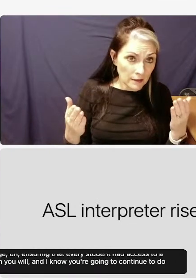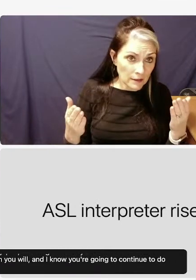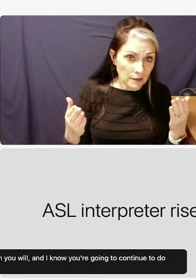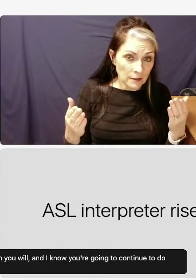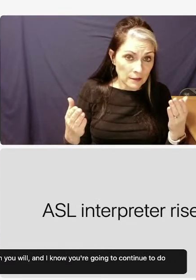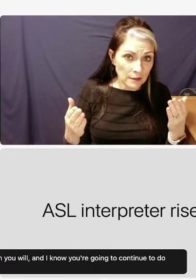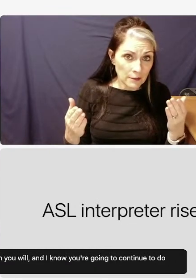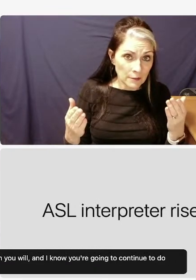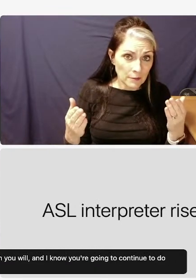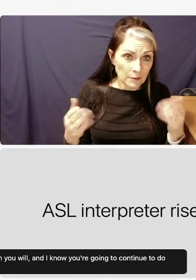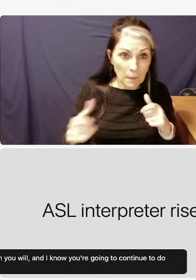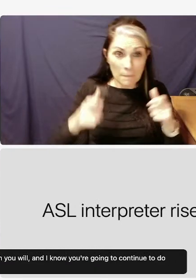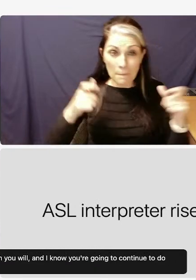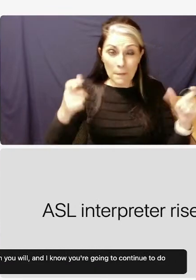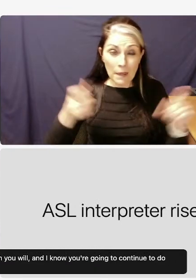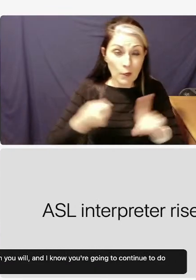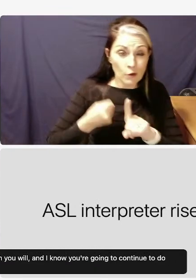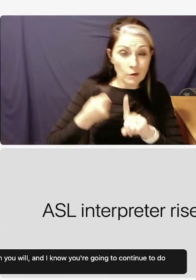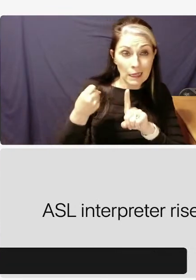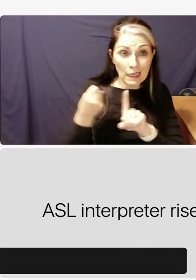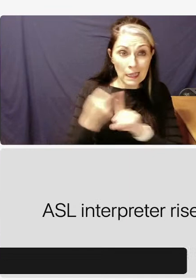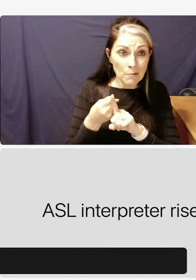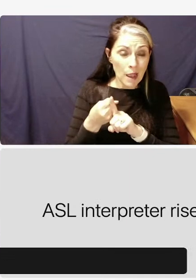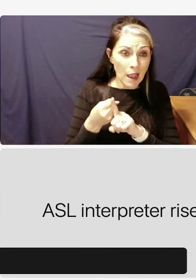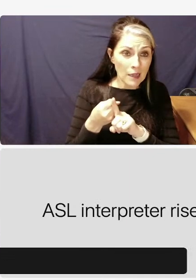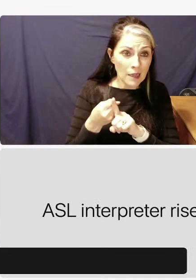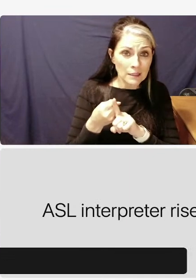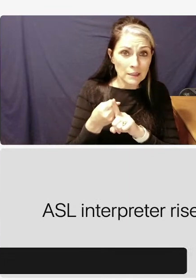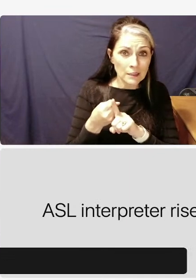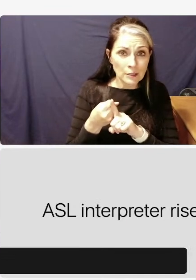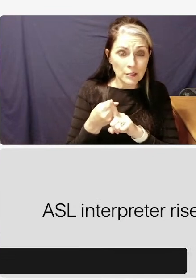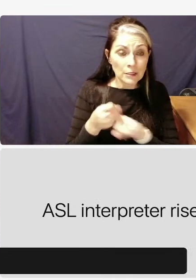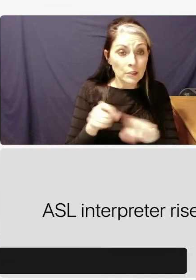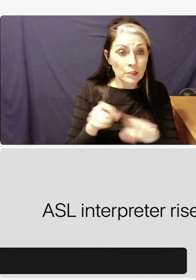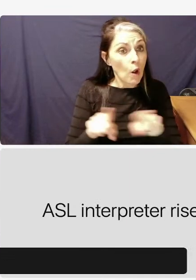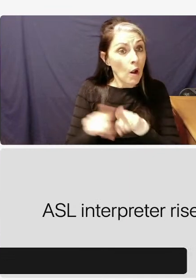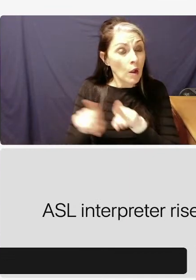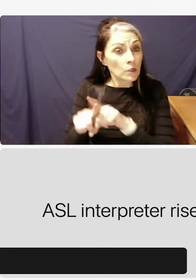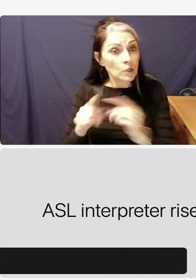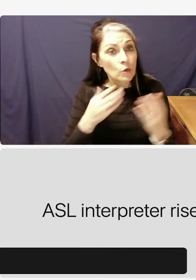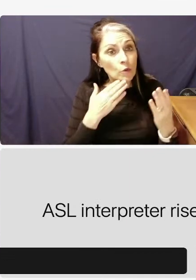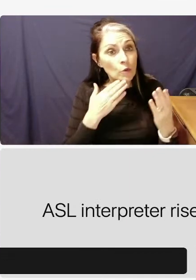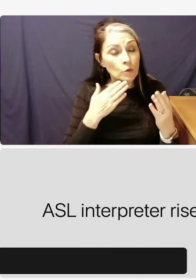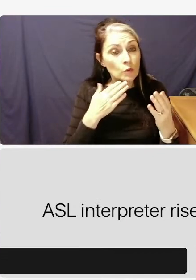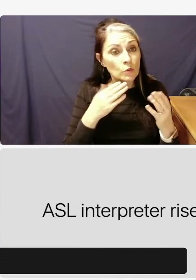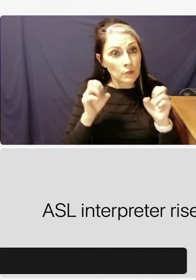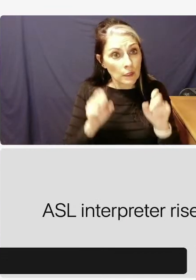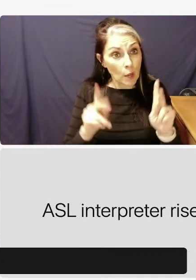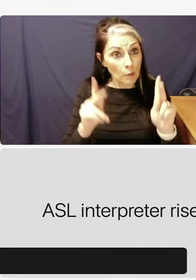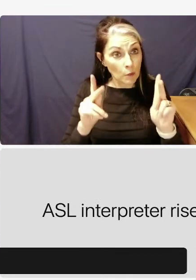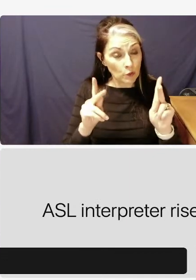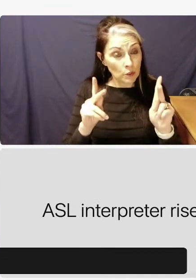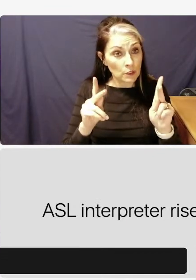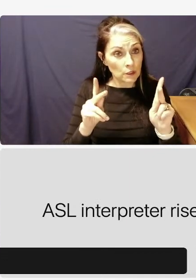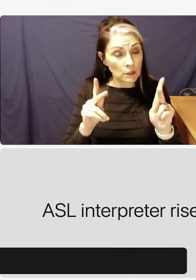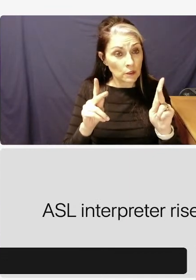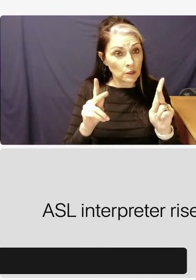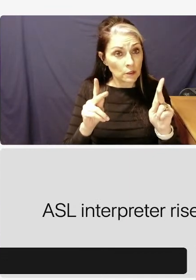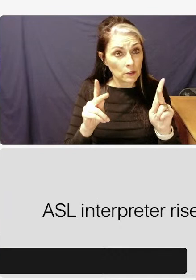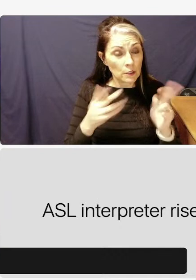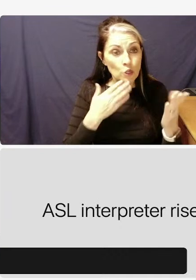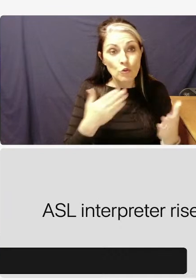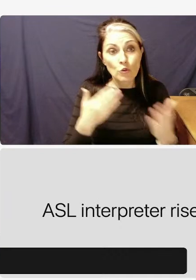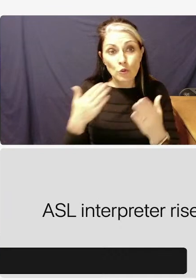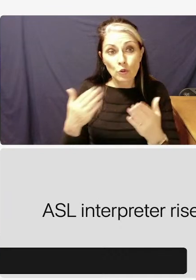make even a bigger impact so uh i also want to take this opportunity uh to